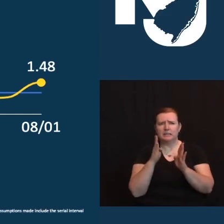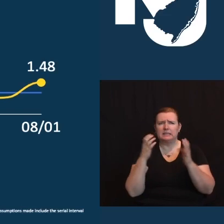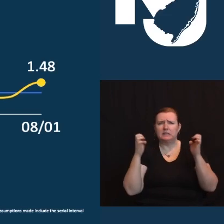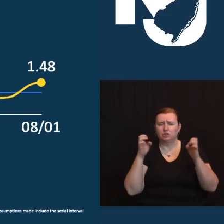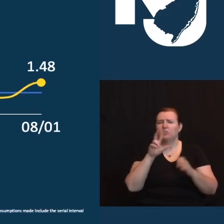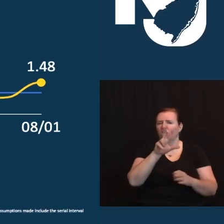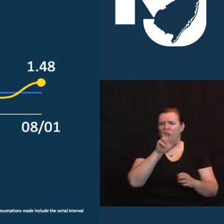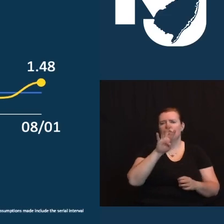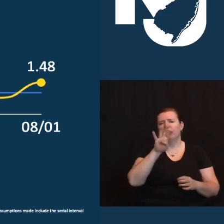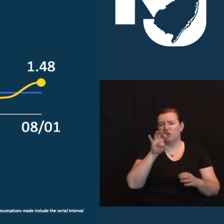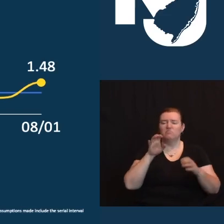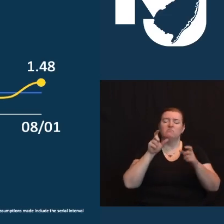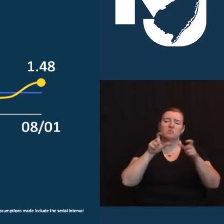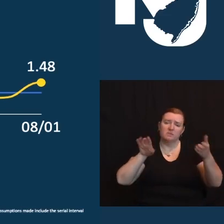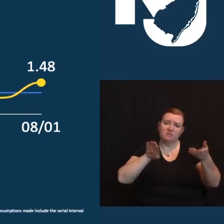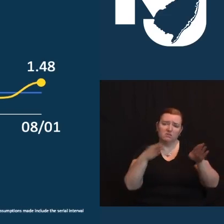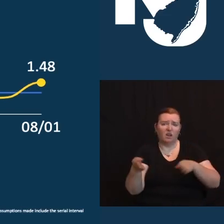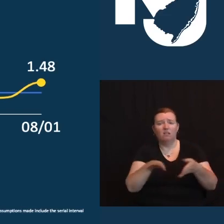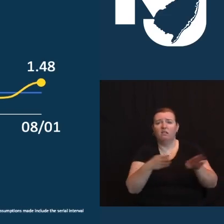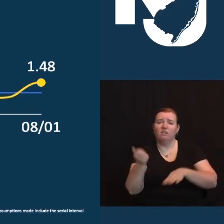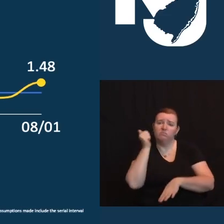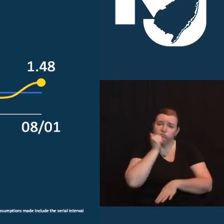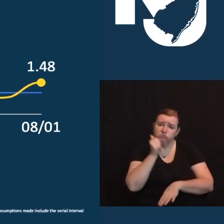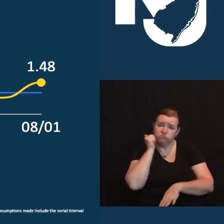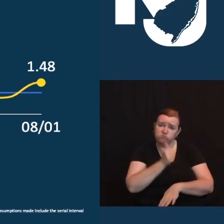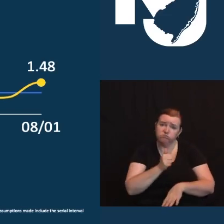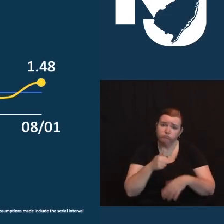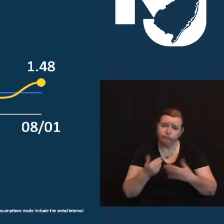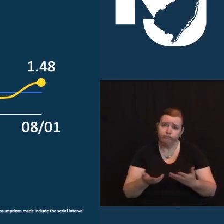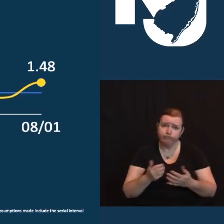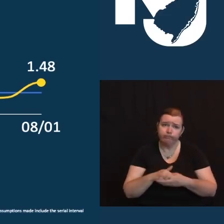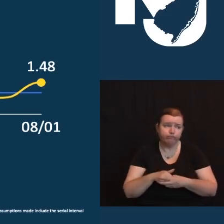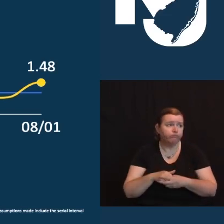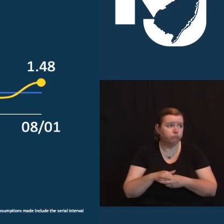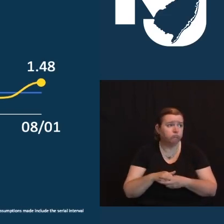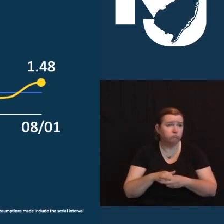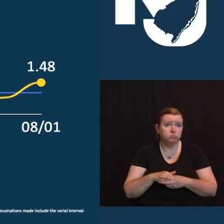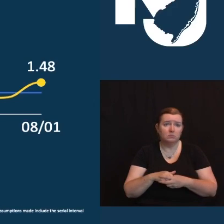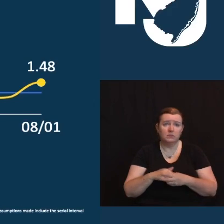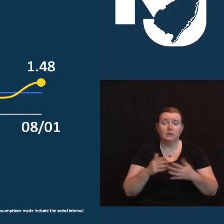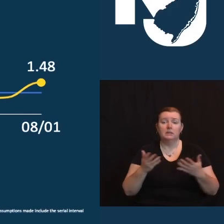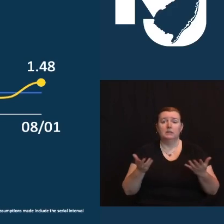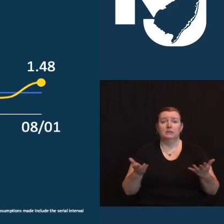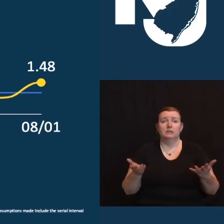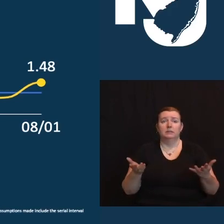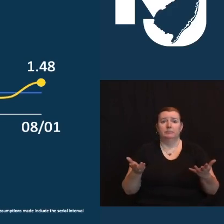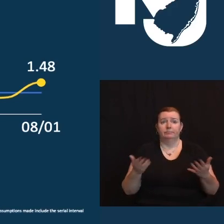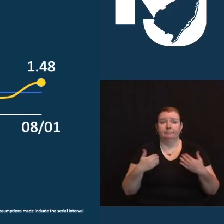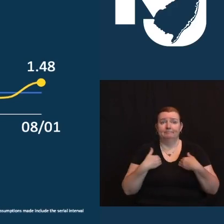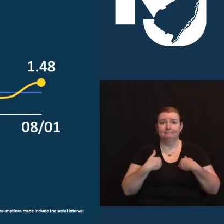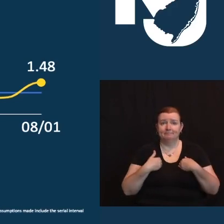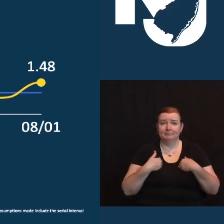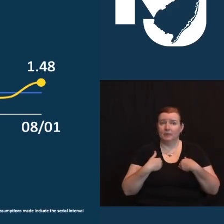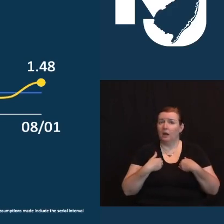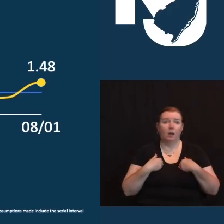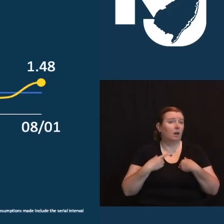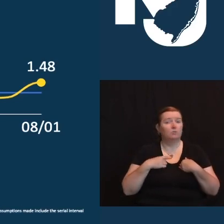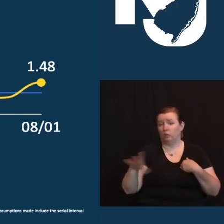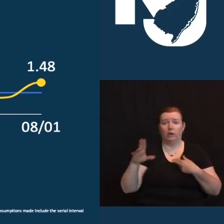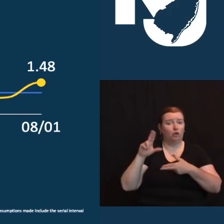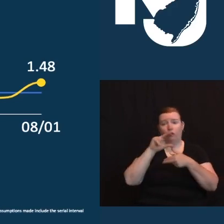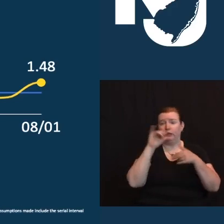in the hospitals, right? Now, waiting to be confirmed at that point, but I'm not a fan of hurricane parties. I've